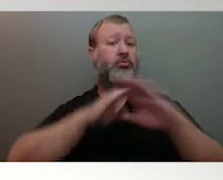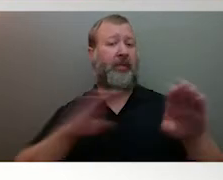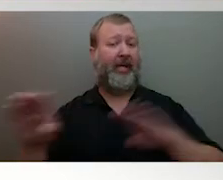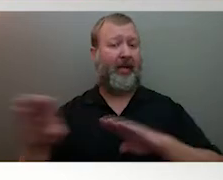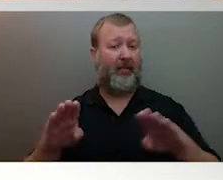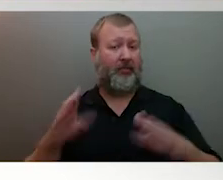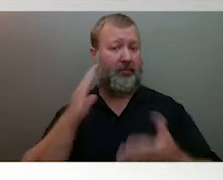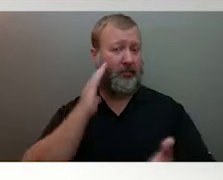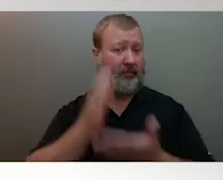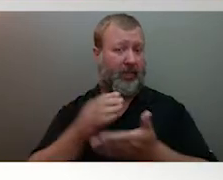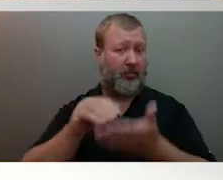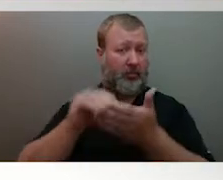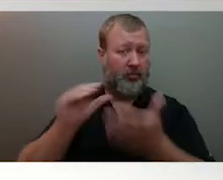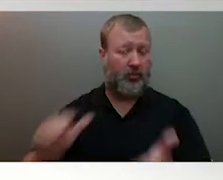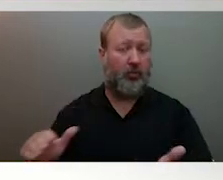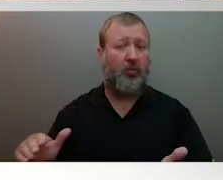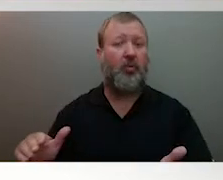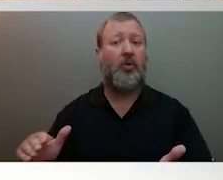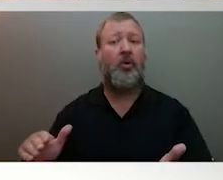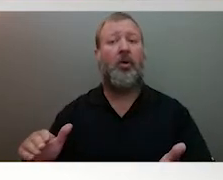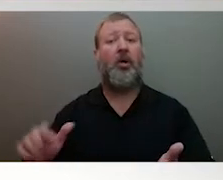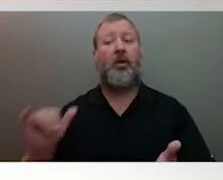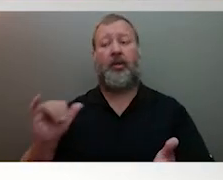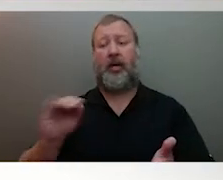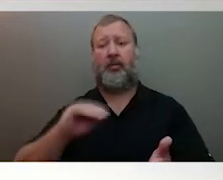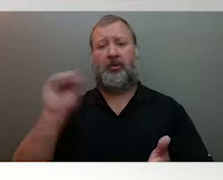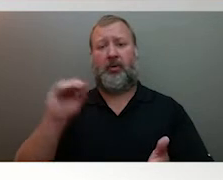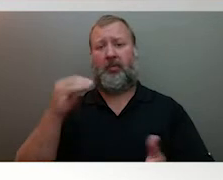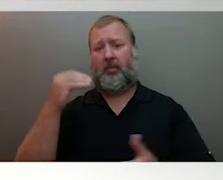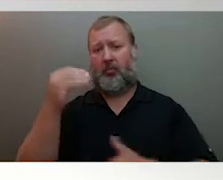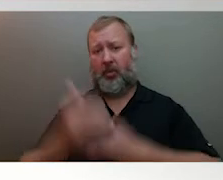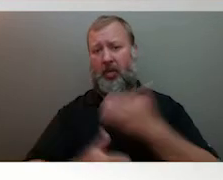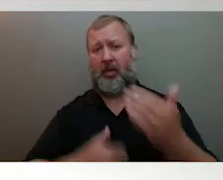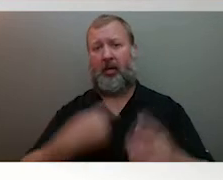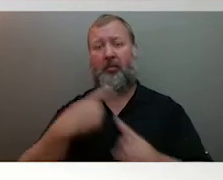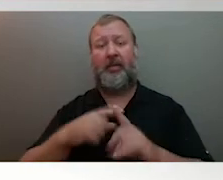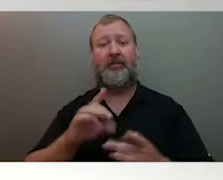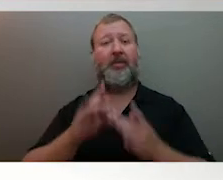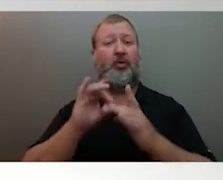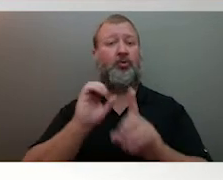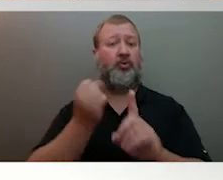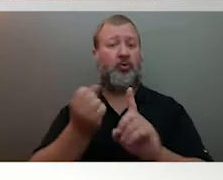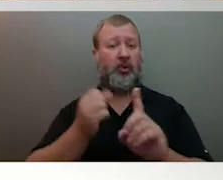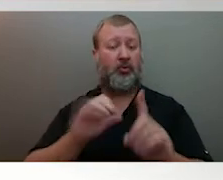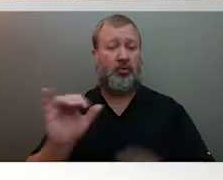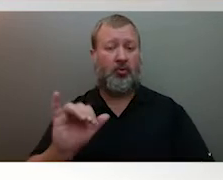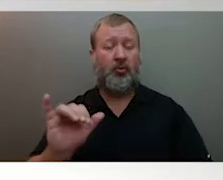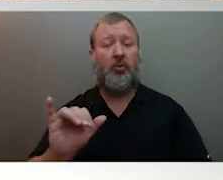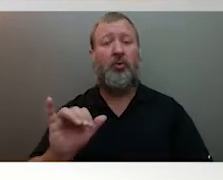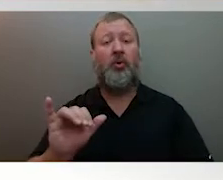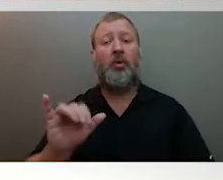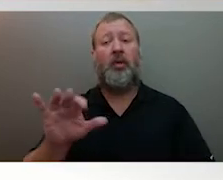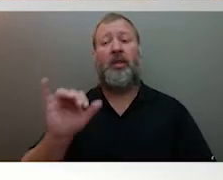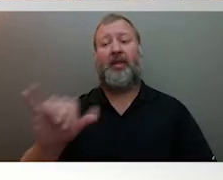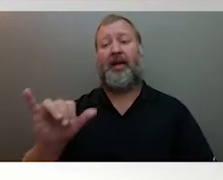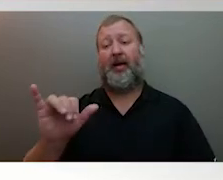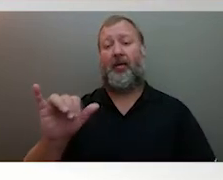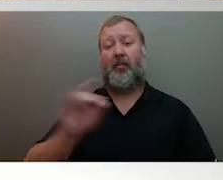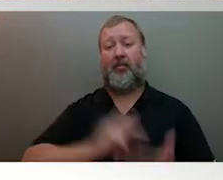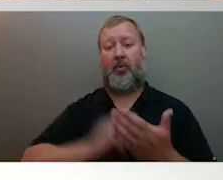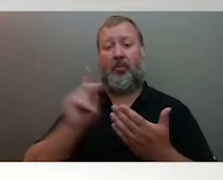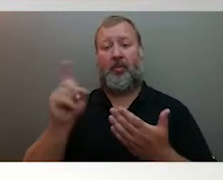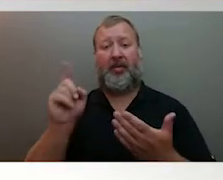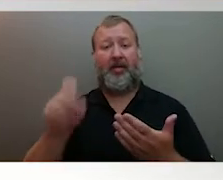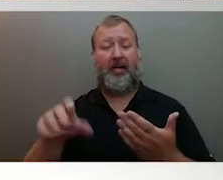that may stop the student, rate of progress, and special circumstances. Students on hospital homebound may also